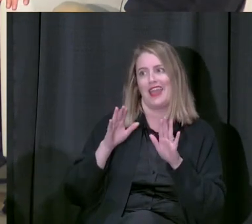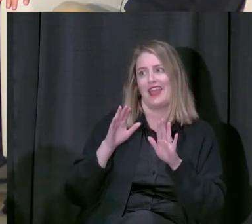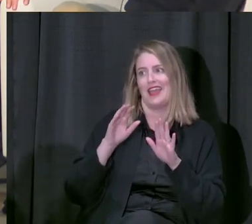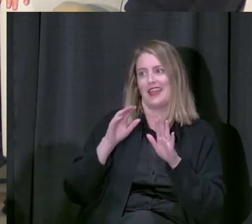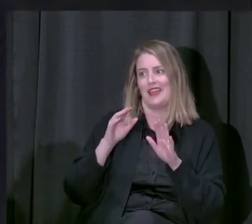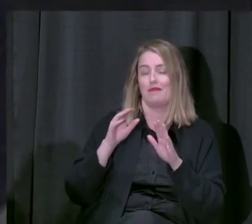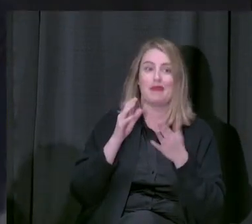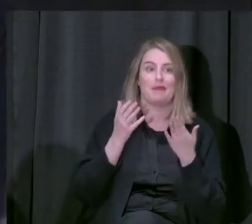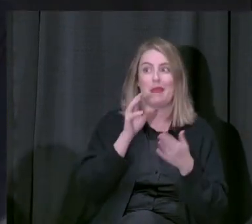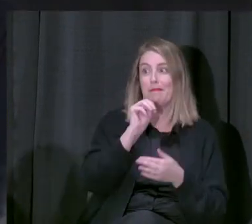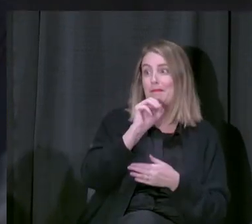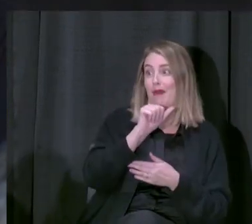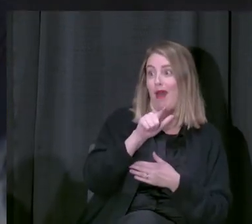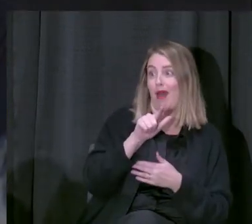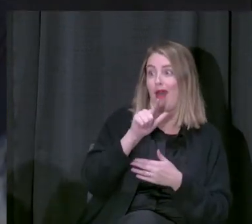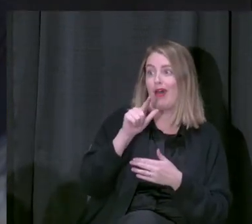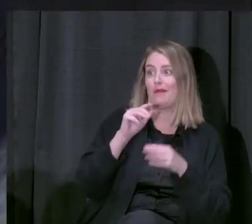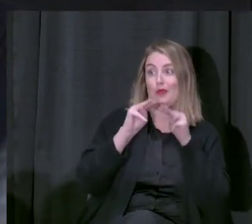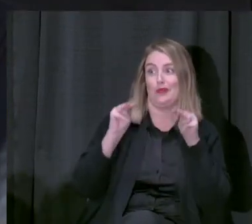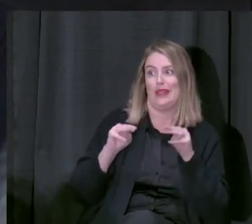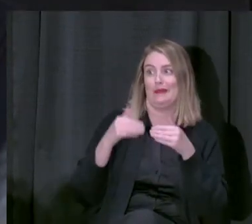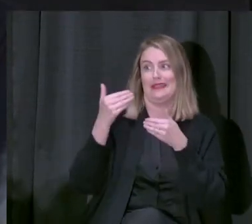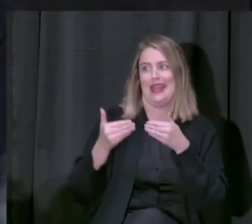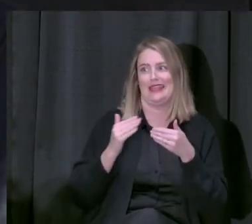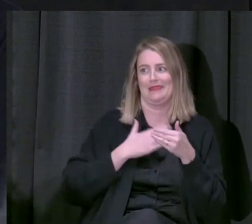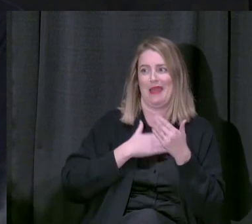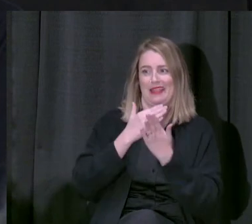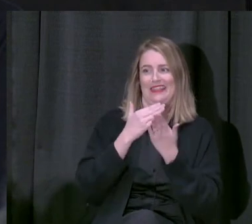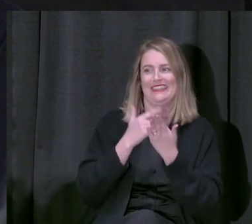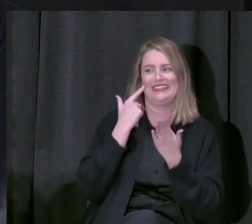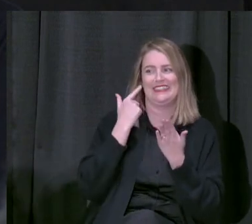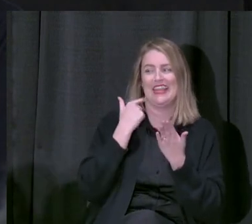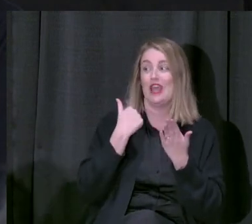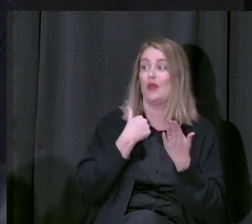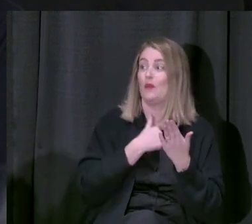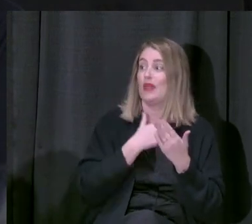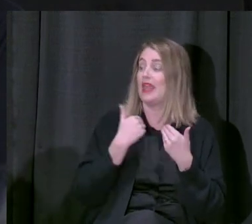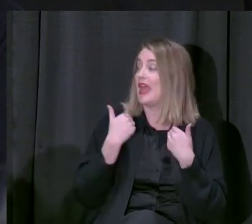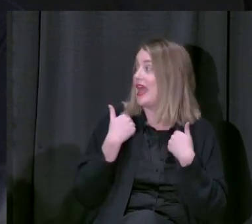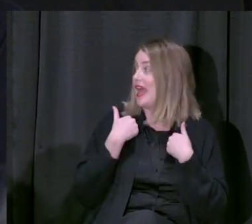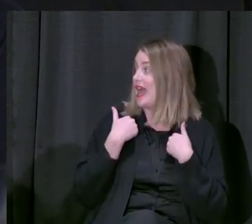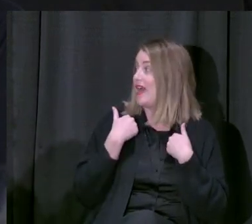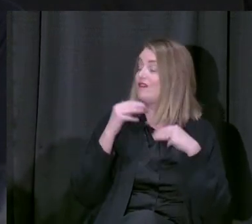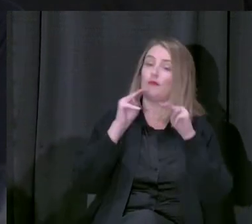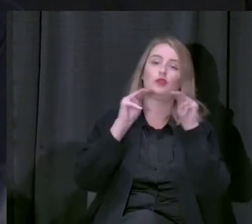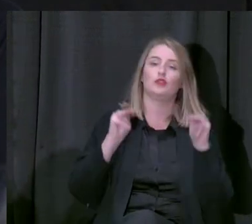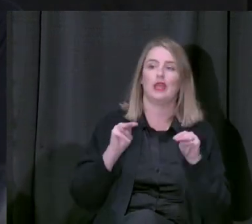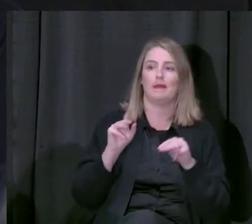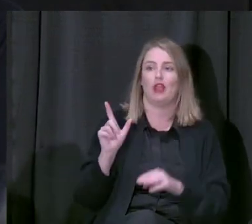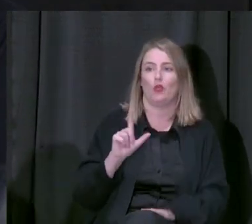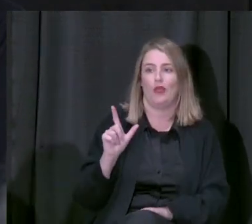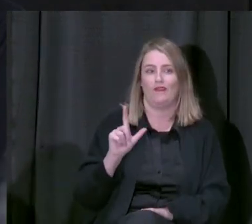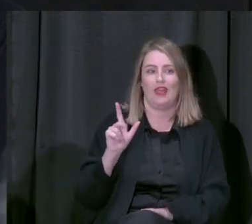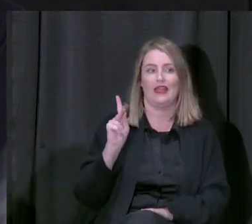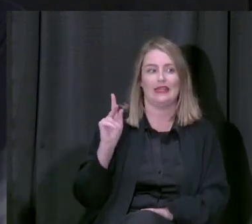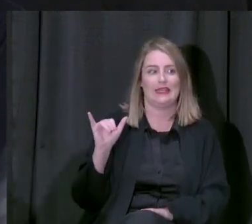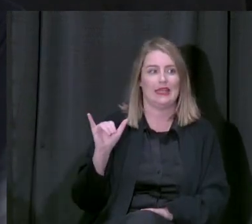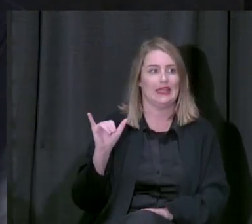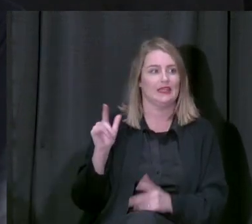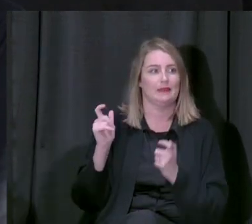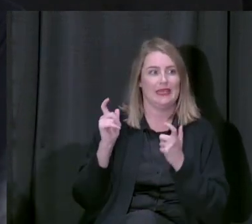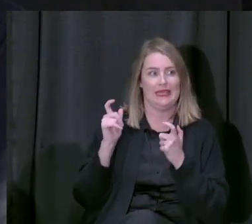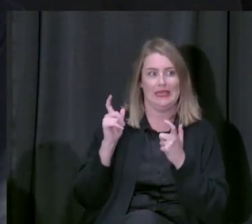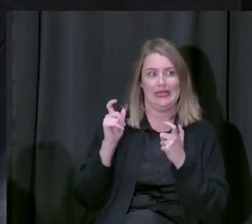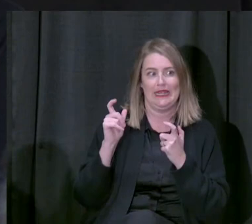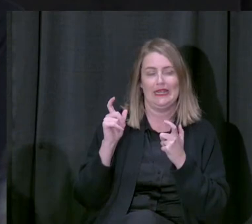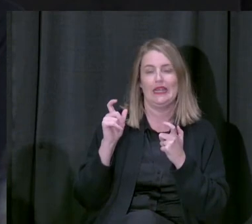to malls, maybe museums are next on my list. We have the Speed Museum in Louisville, and the neat thing about